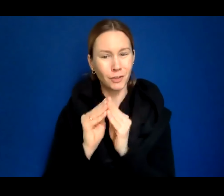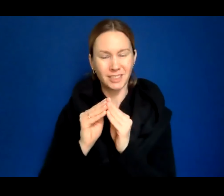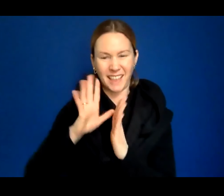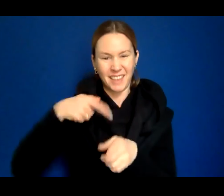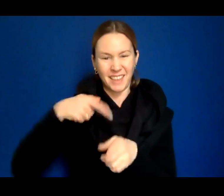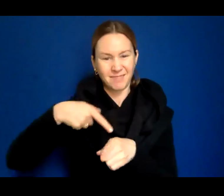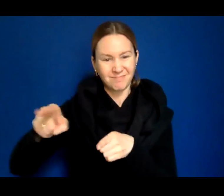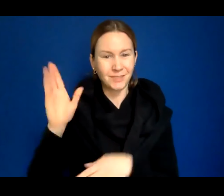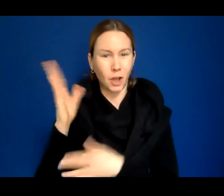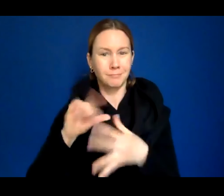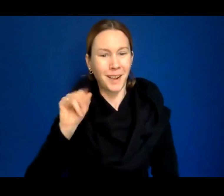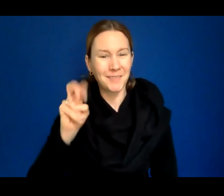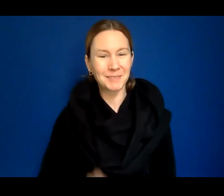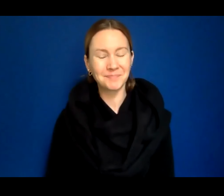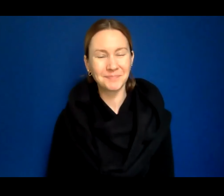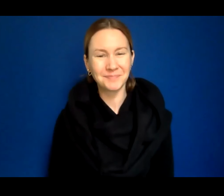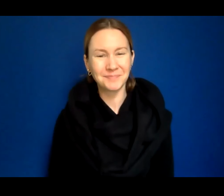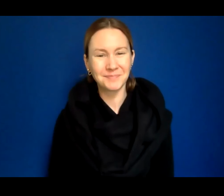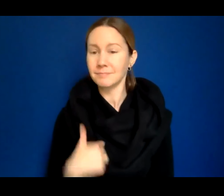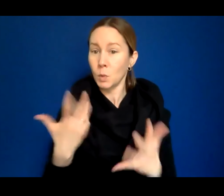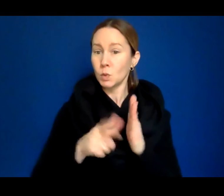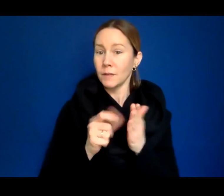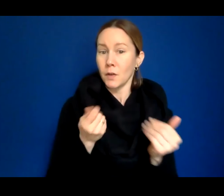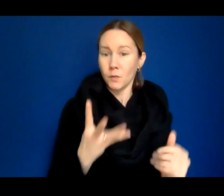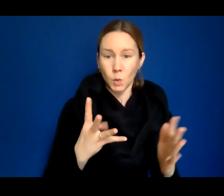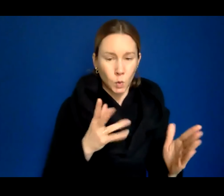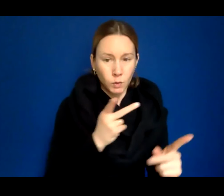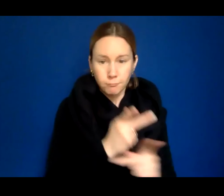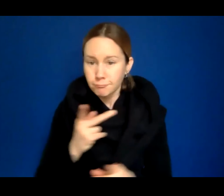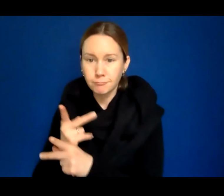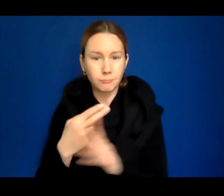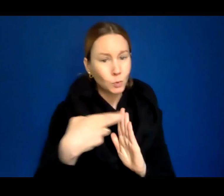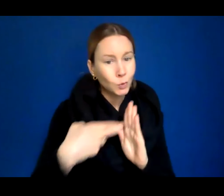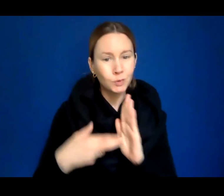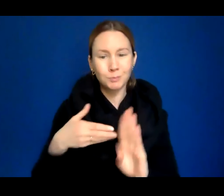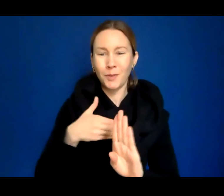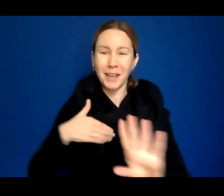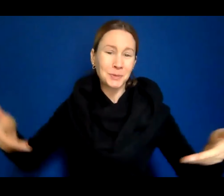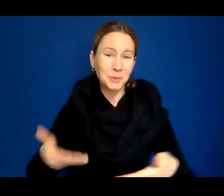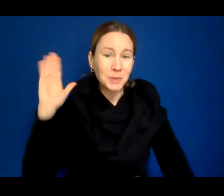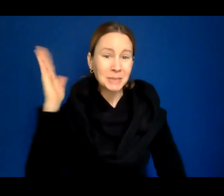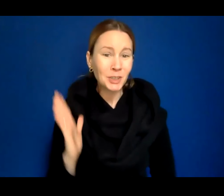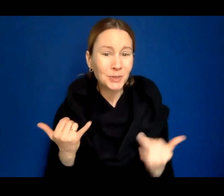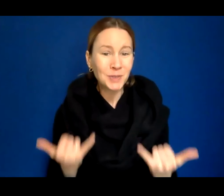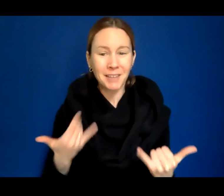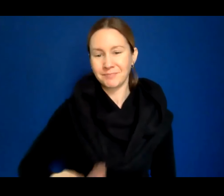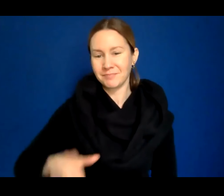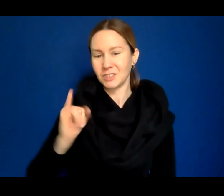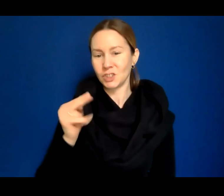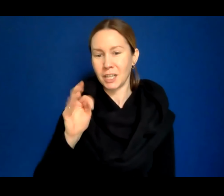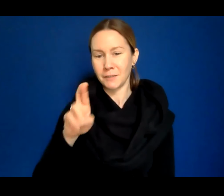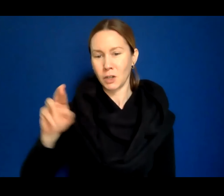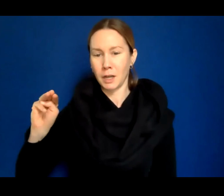talks. I'd like to review a few housekeeping details before introducing our speakers for today. I'm Jennifer